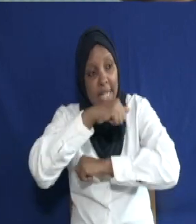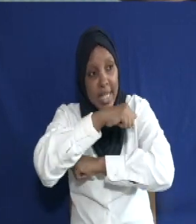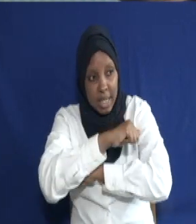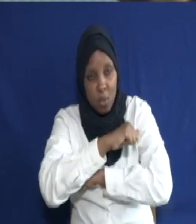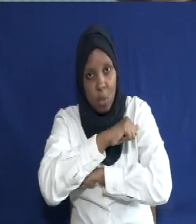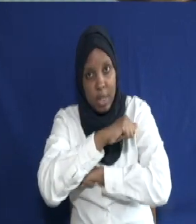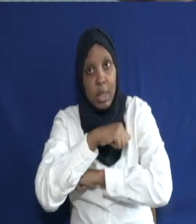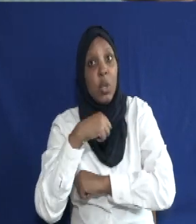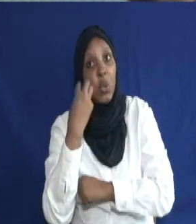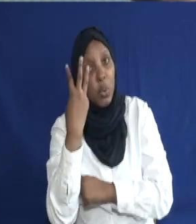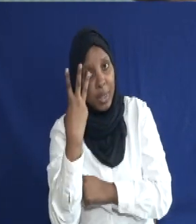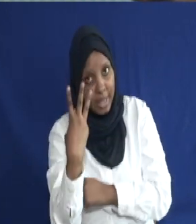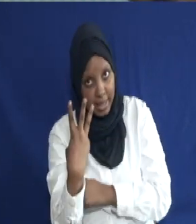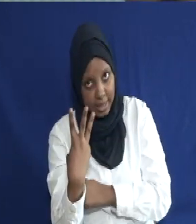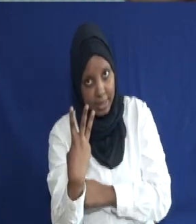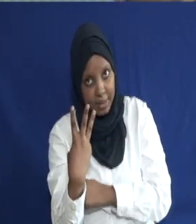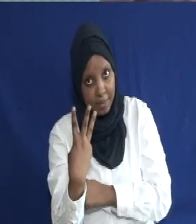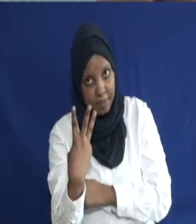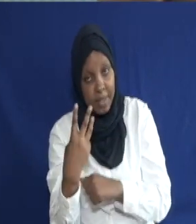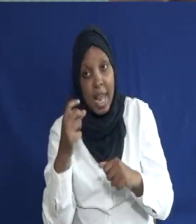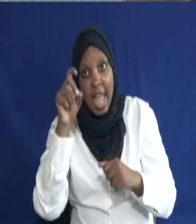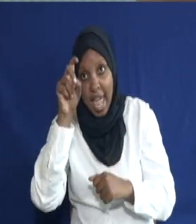as x is equal to